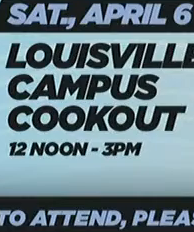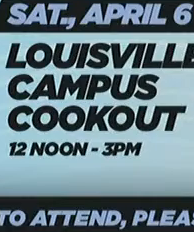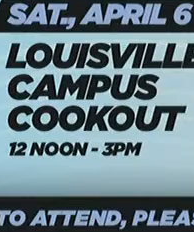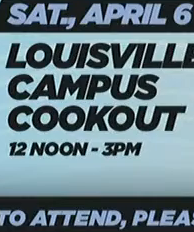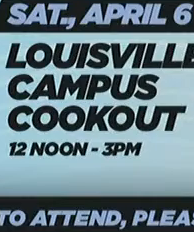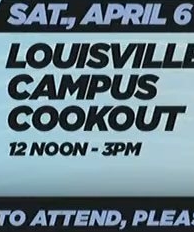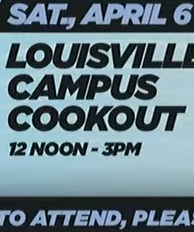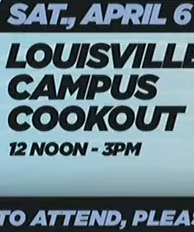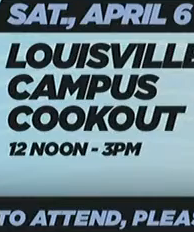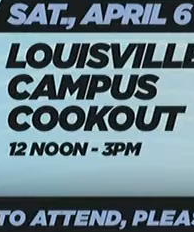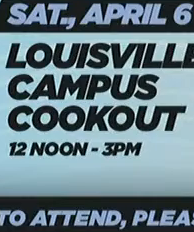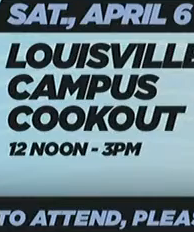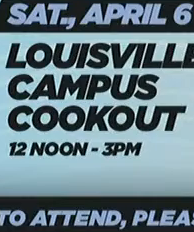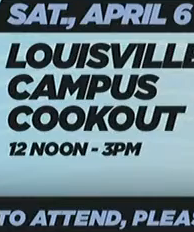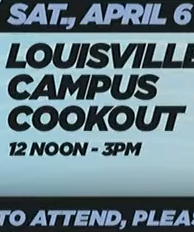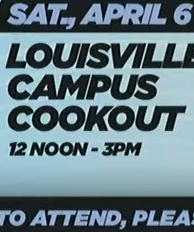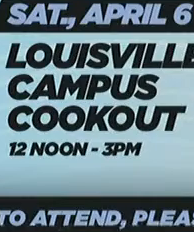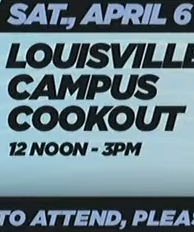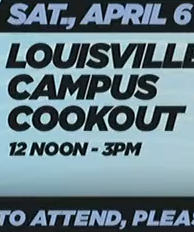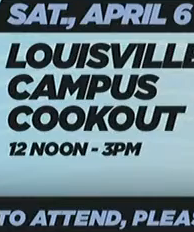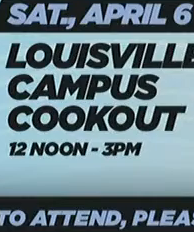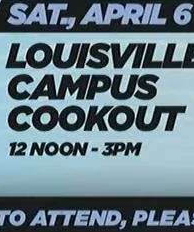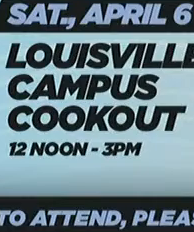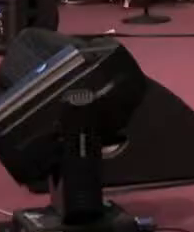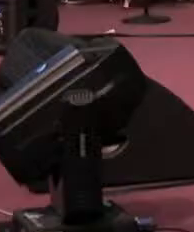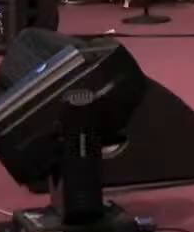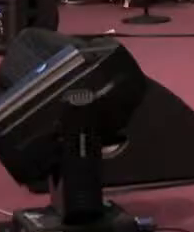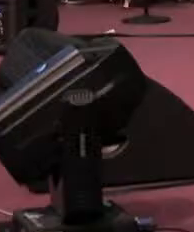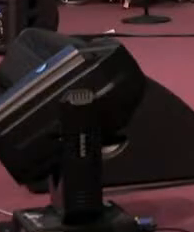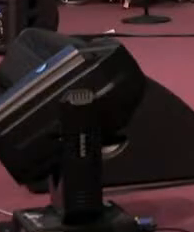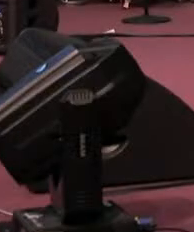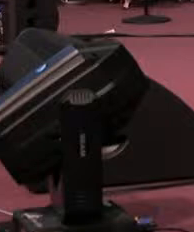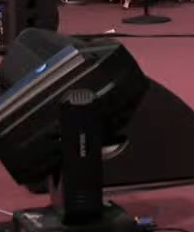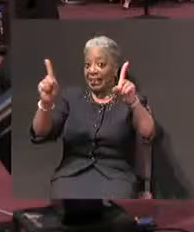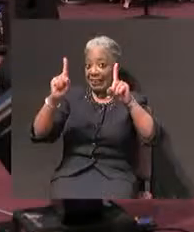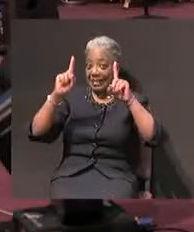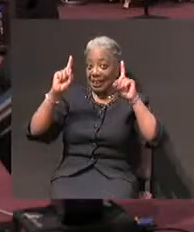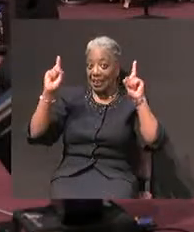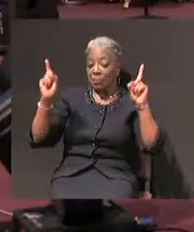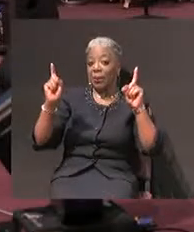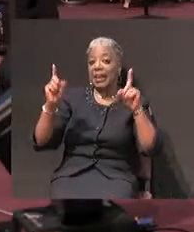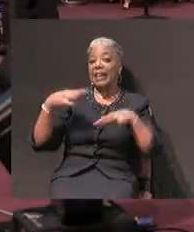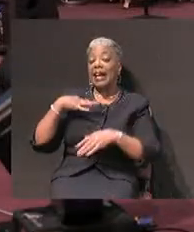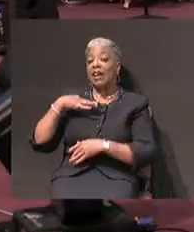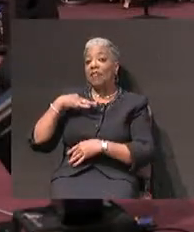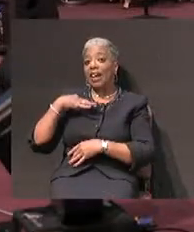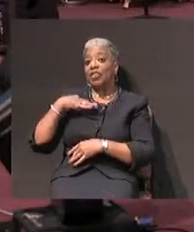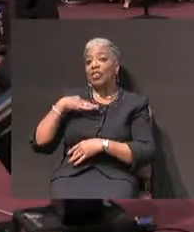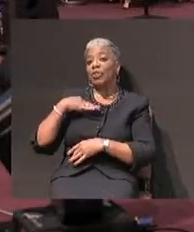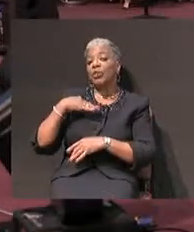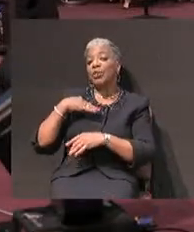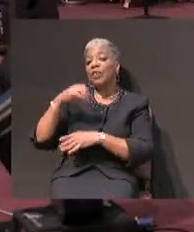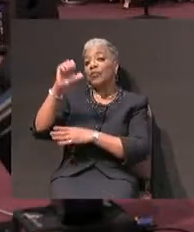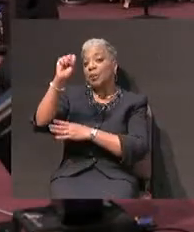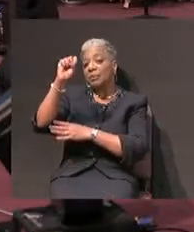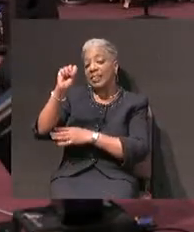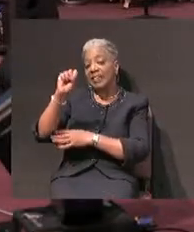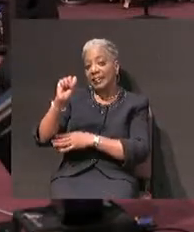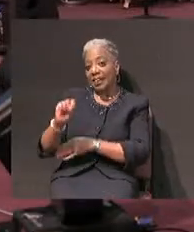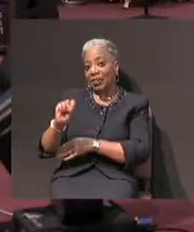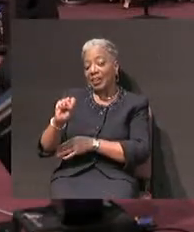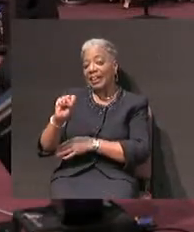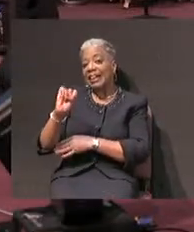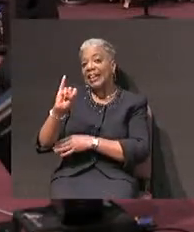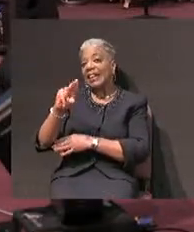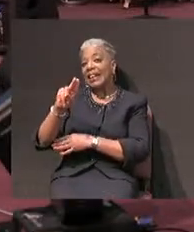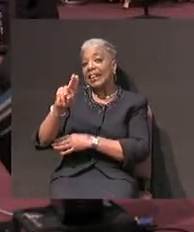be celebrating our Indiana campus volunteers, and that will be Sunday, April 7th, right after morning worship with a nice breakfast. So if you have